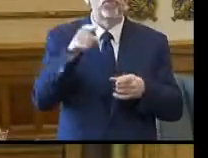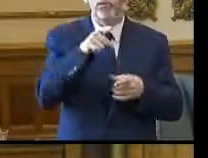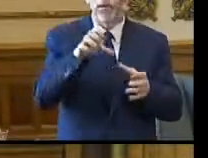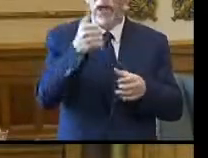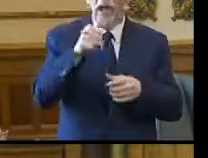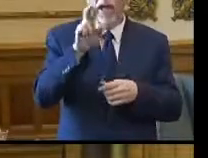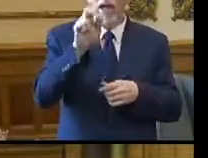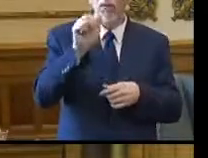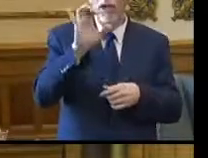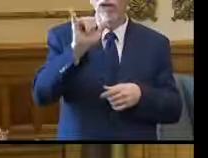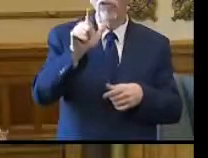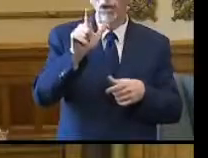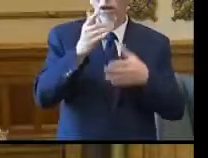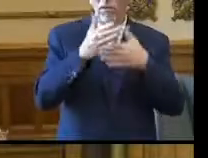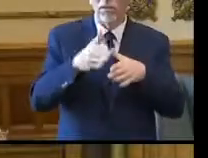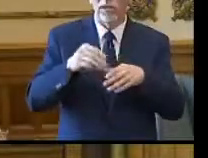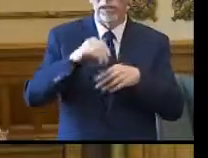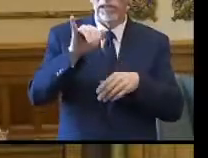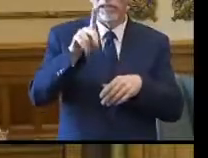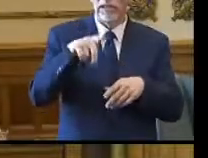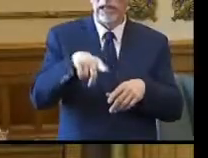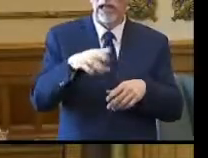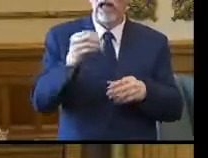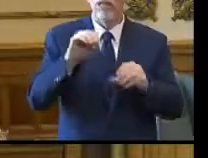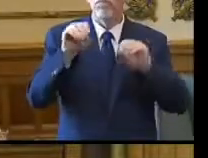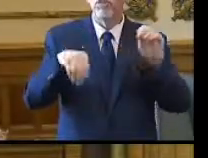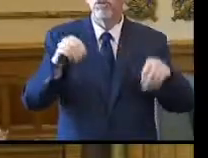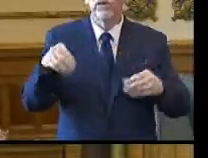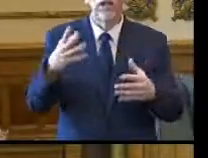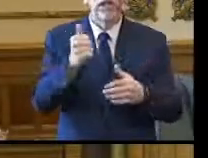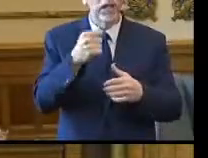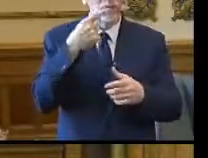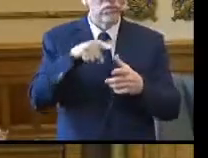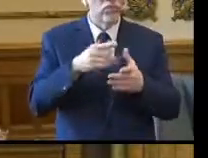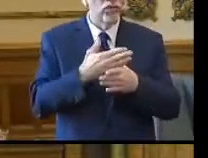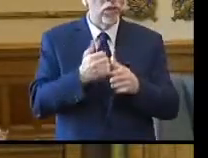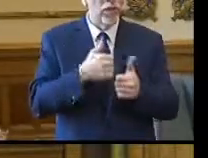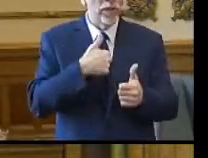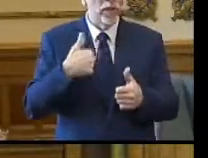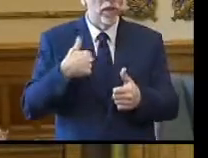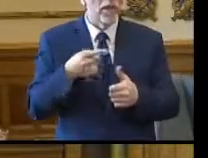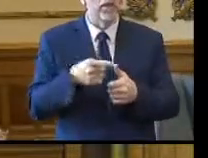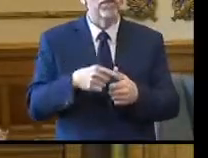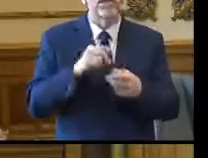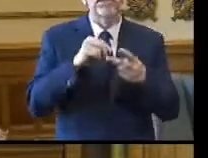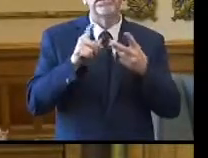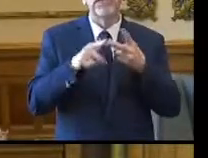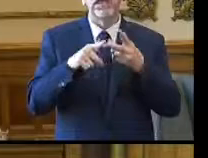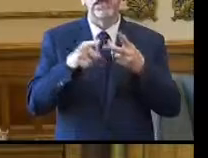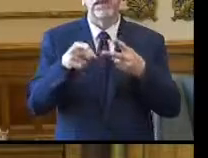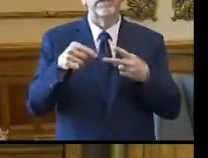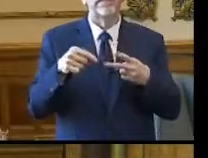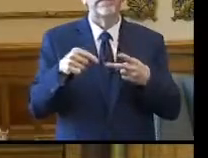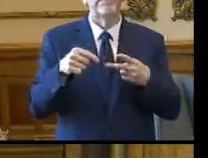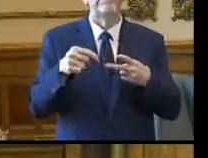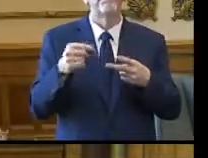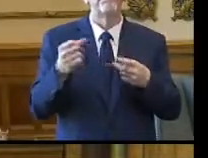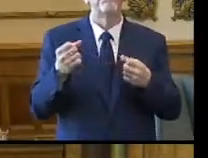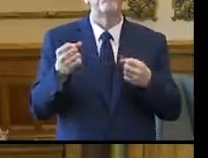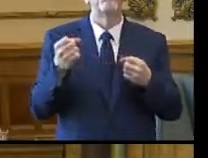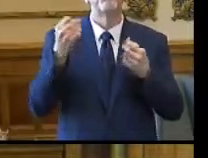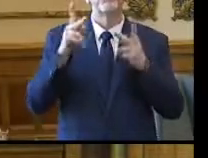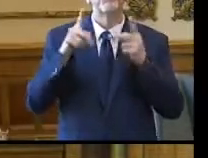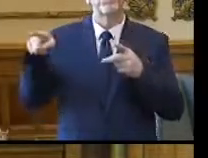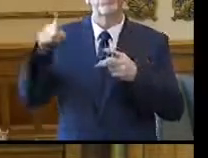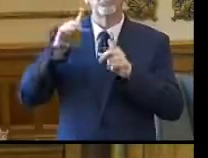racial breakdown for Indiana? And if so, would you mind sharing that with us? Second, number of viewers report getting